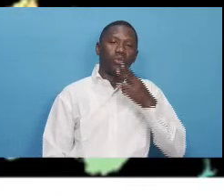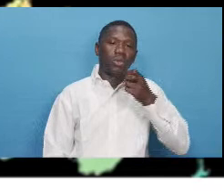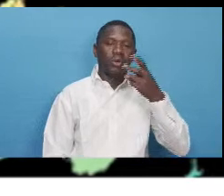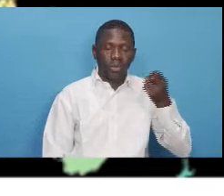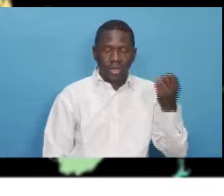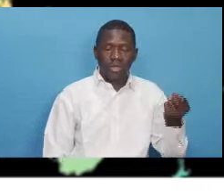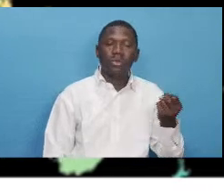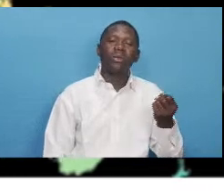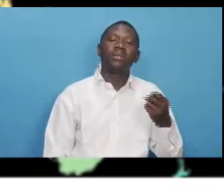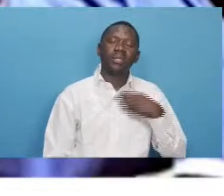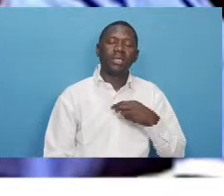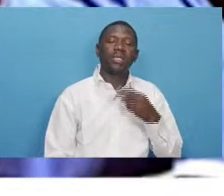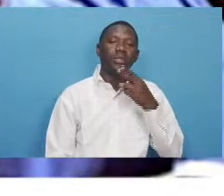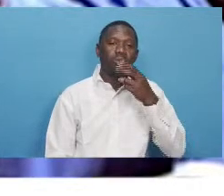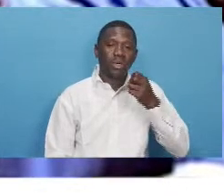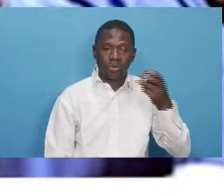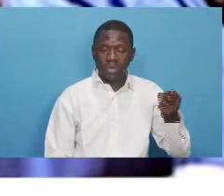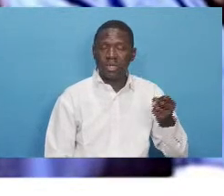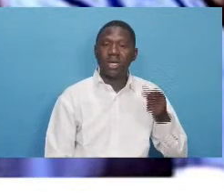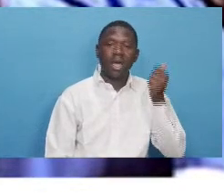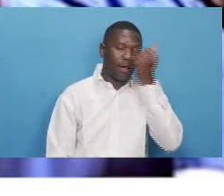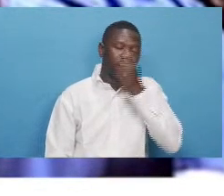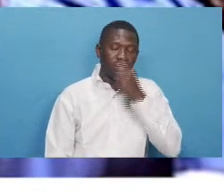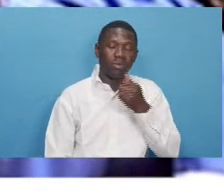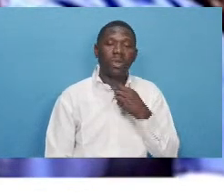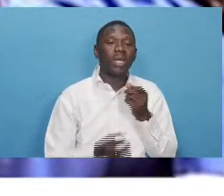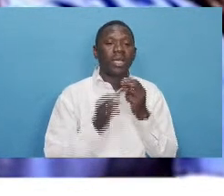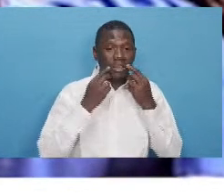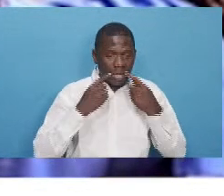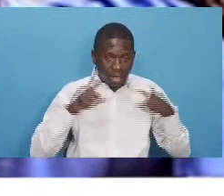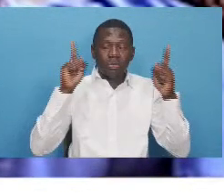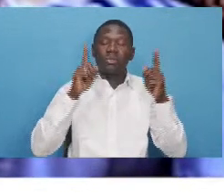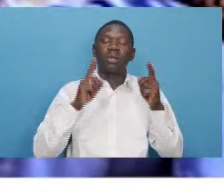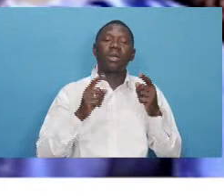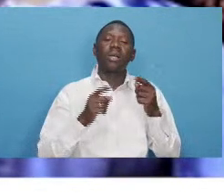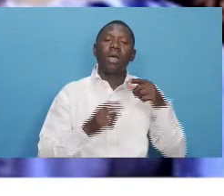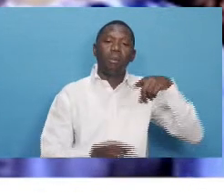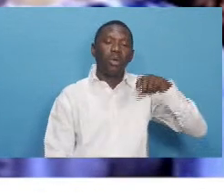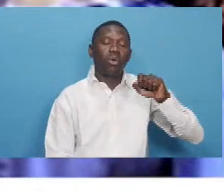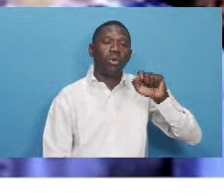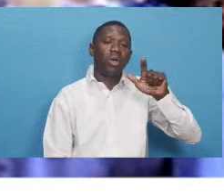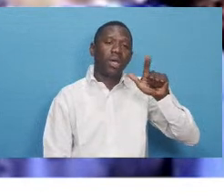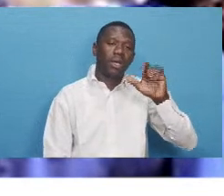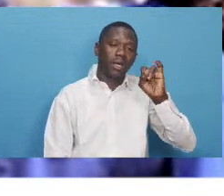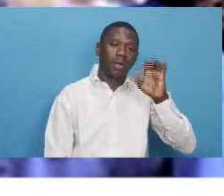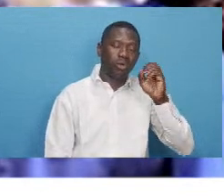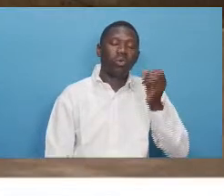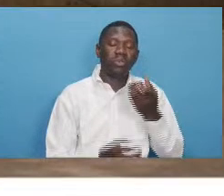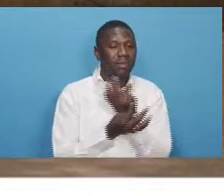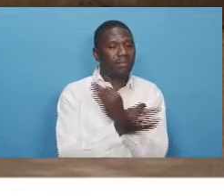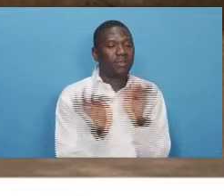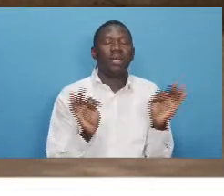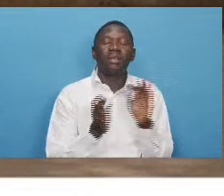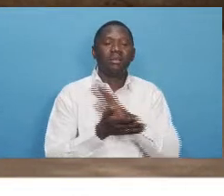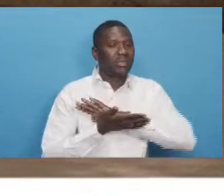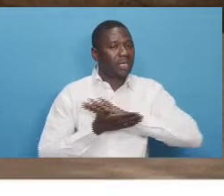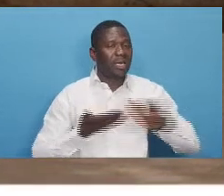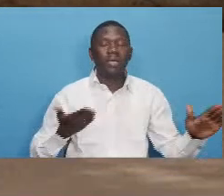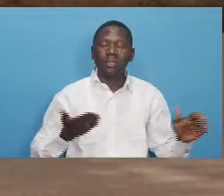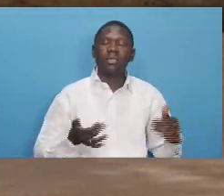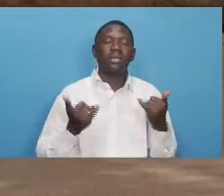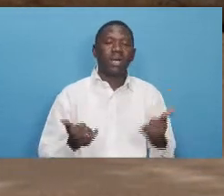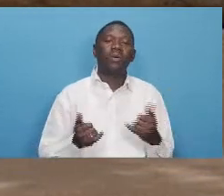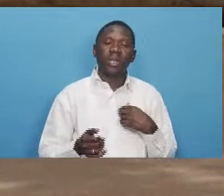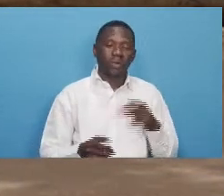declared Africa was free of wild polio virus. In 1996, African heads of state had committed to eradicate